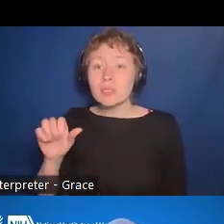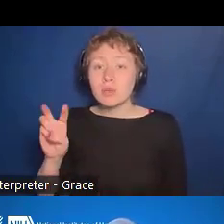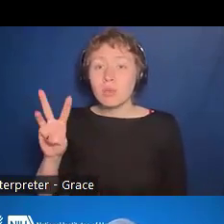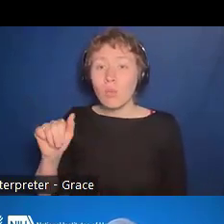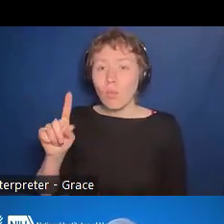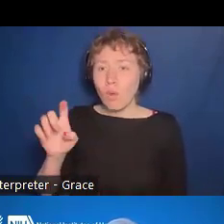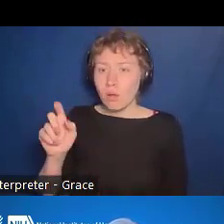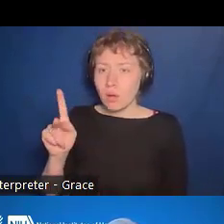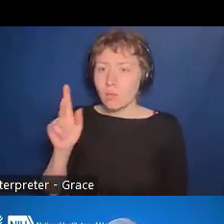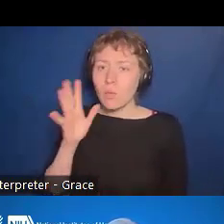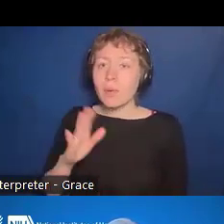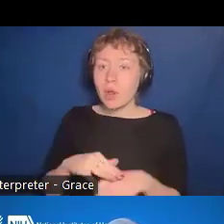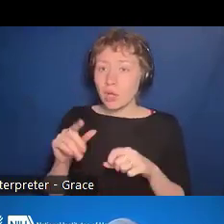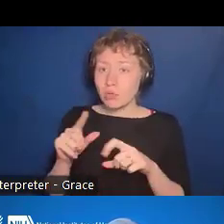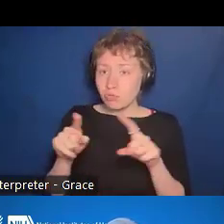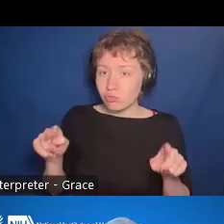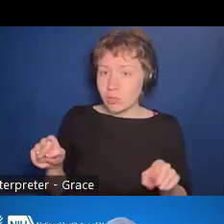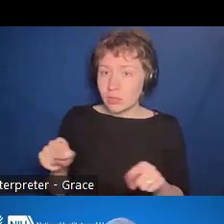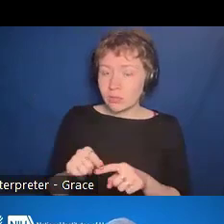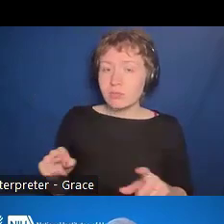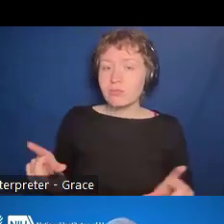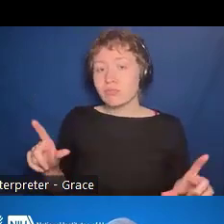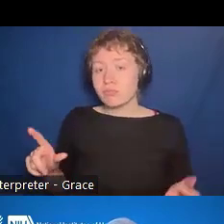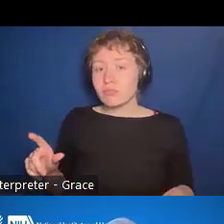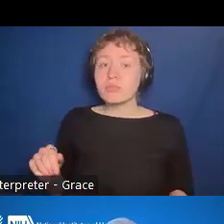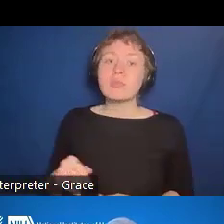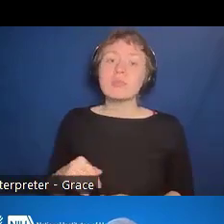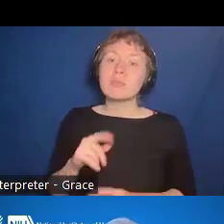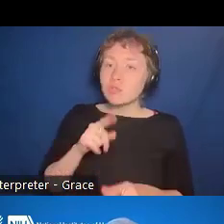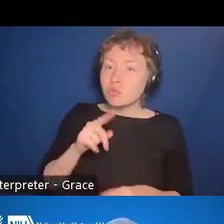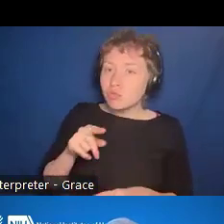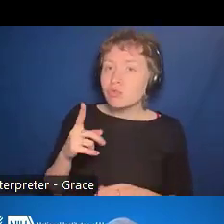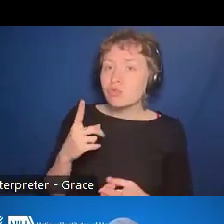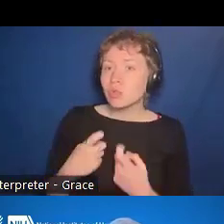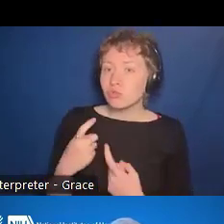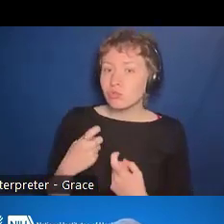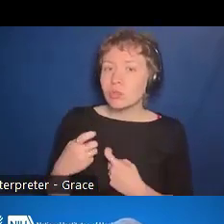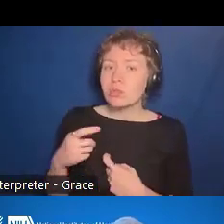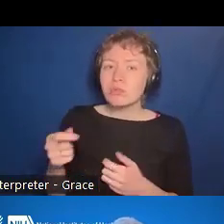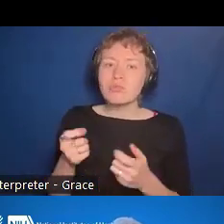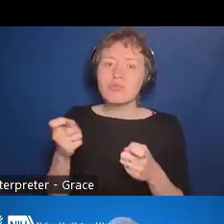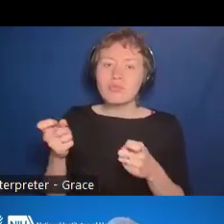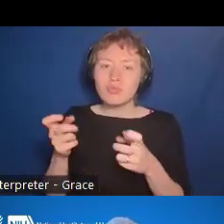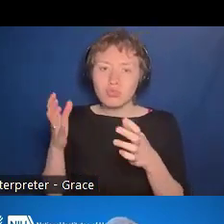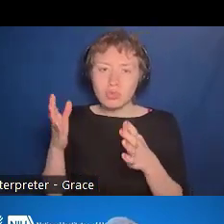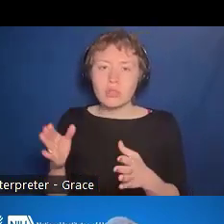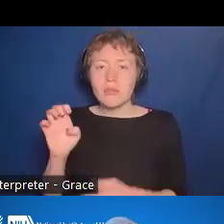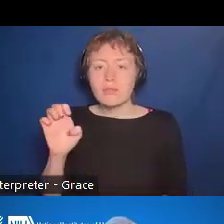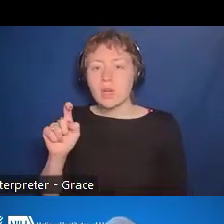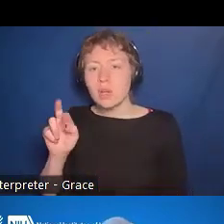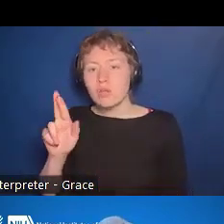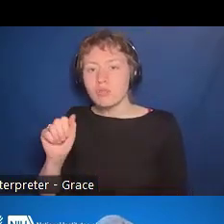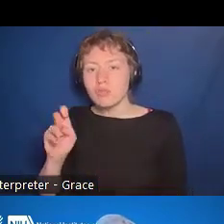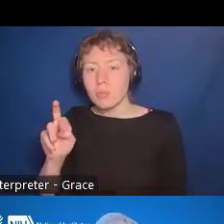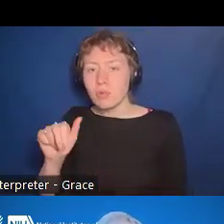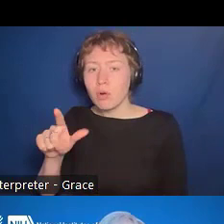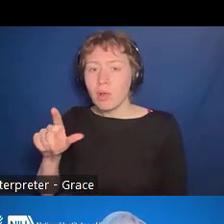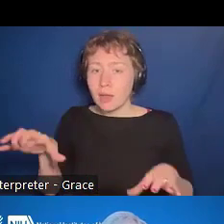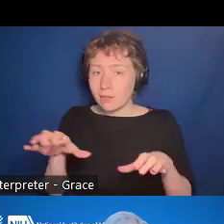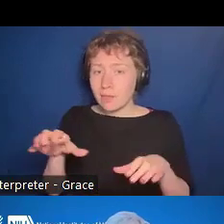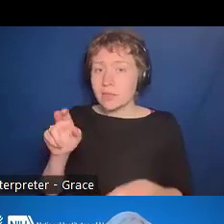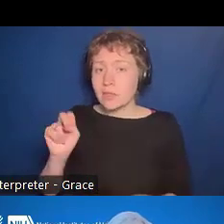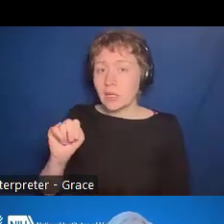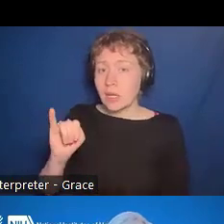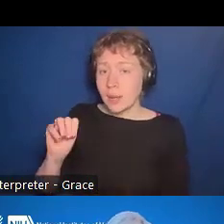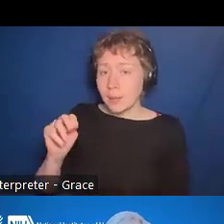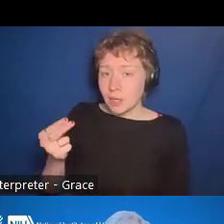questions. She's director of the Division of Extramural Activities at NIMH, and Paula Goodwin, who's a program